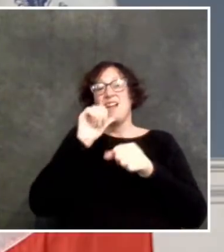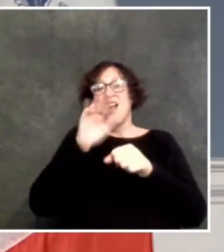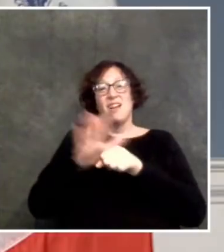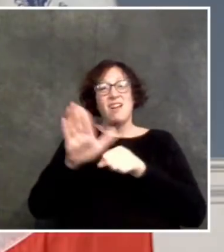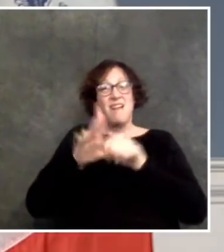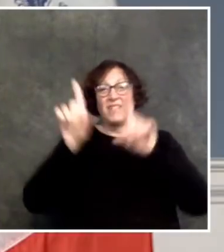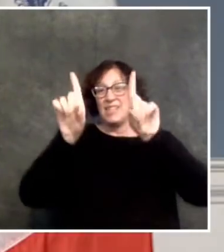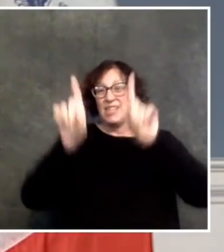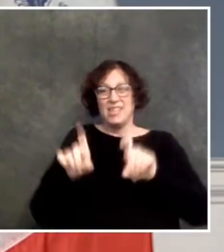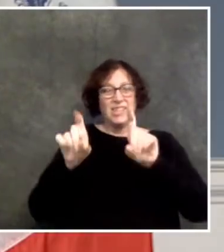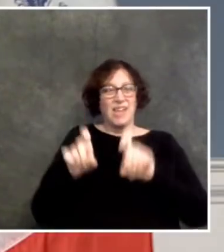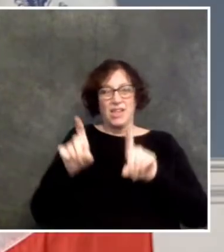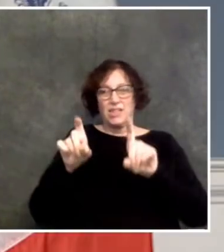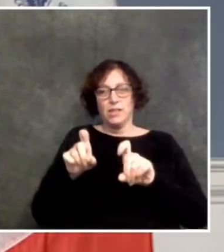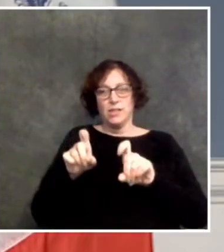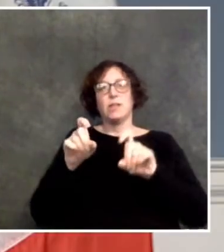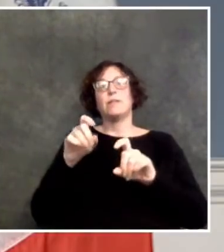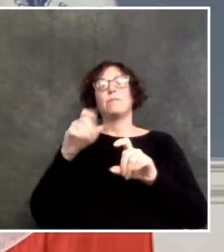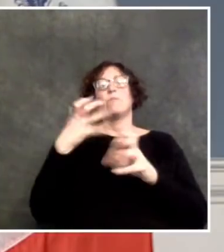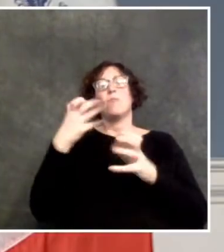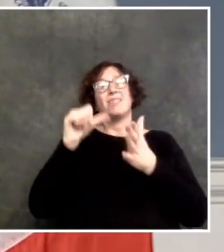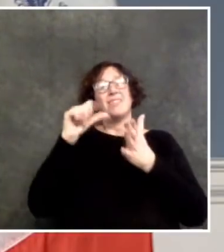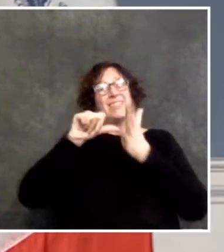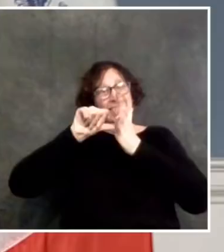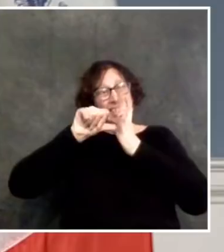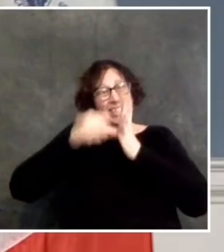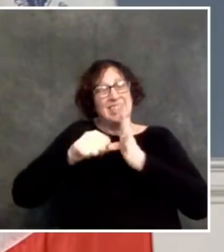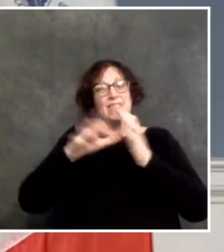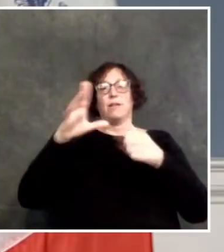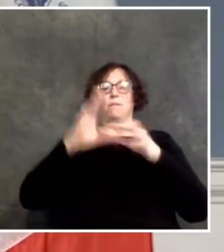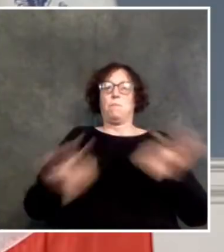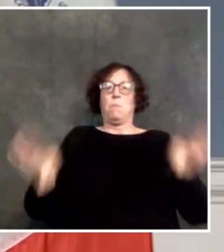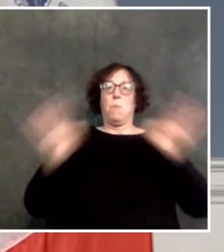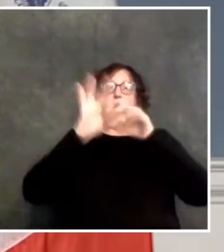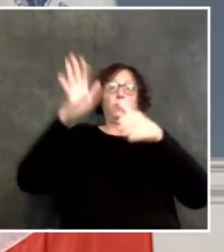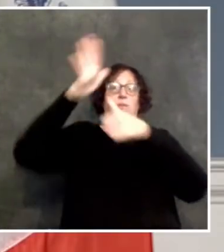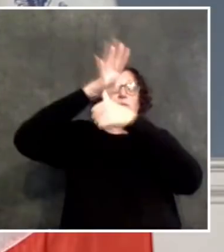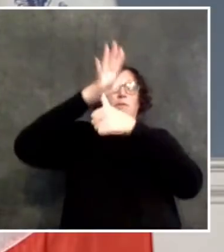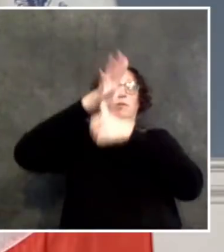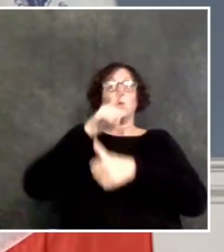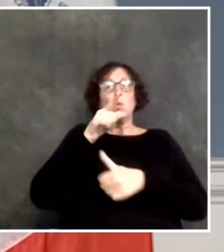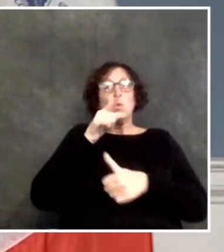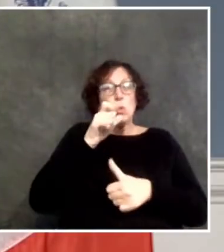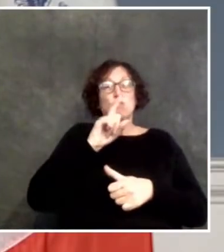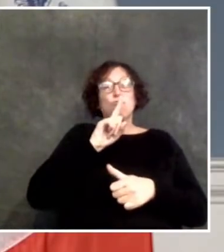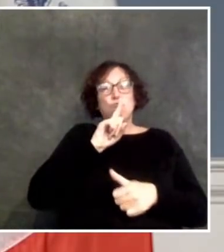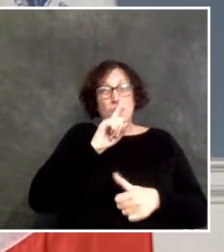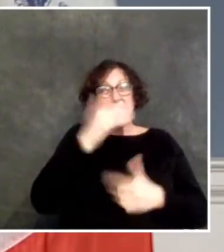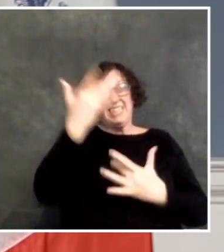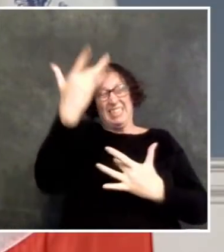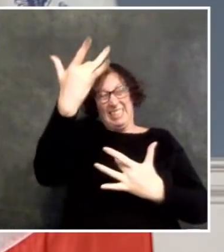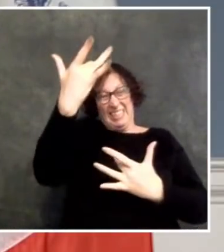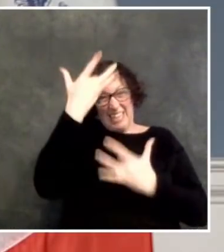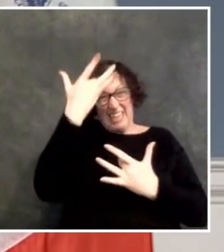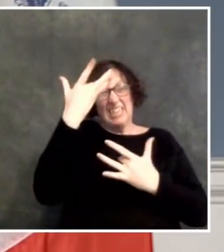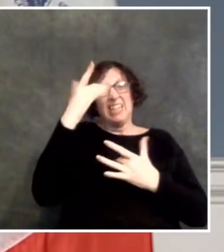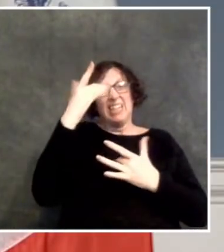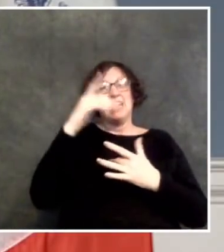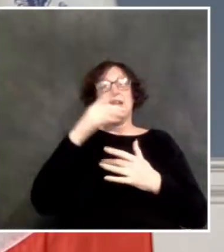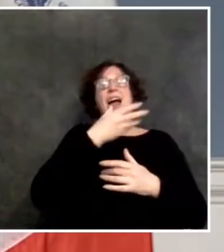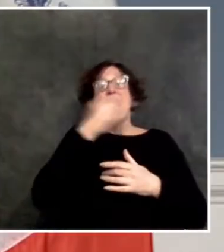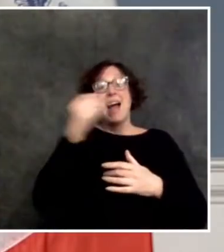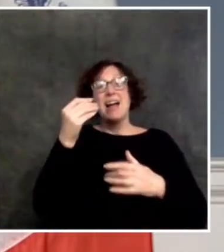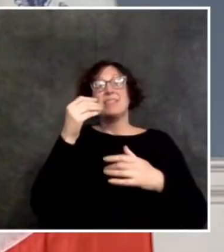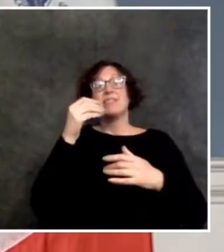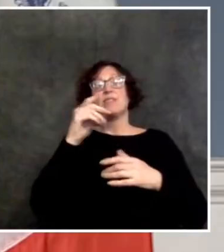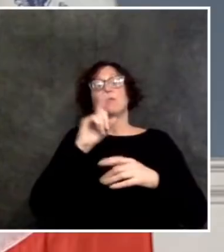priority needed to be for people who are really sick and for first responders and healthcare workers. And to some extent that has happened, but you're